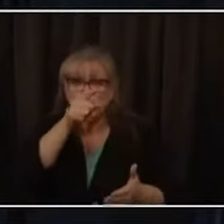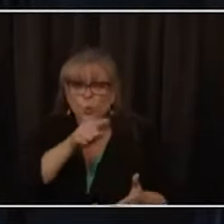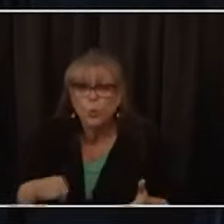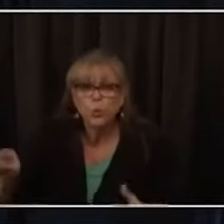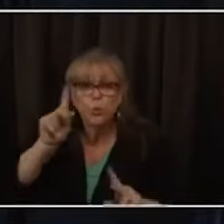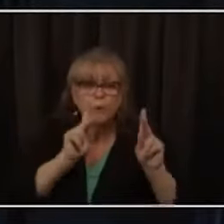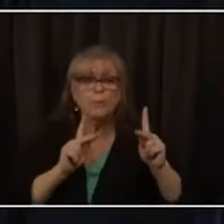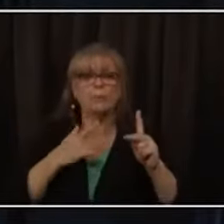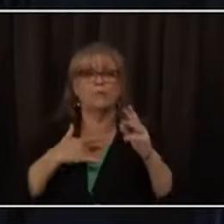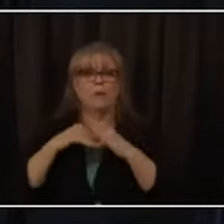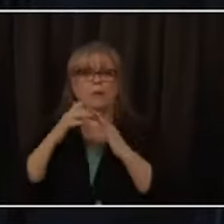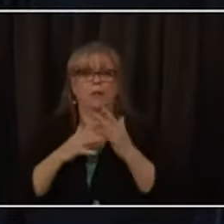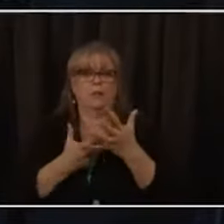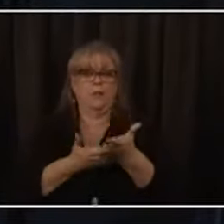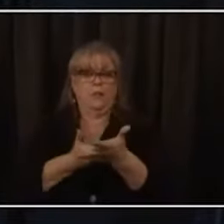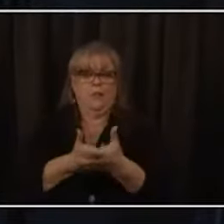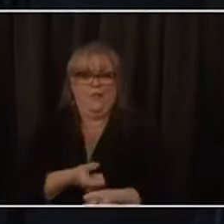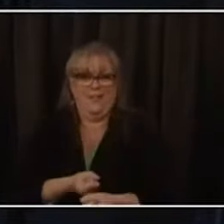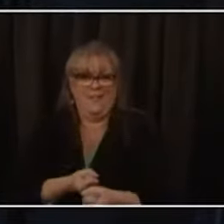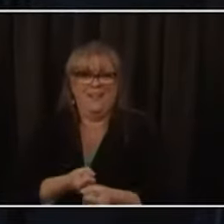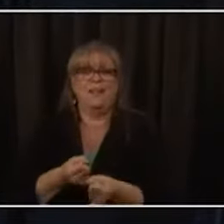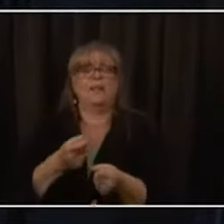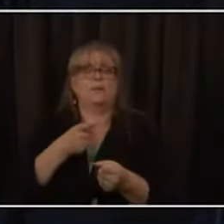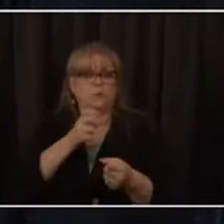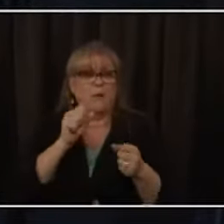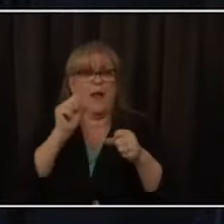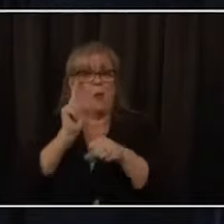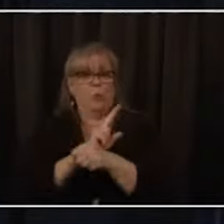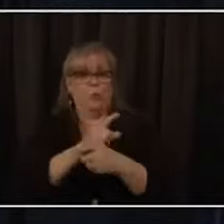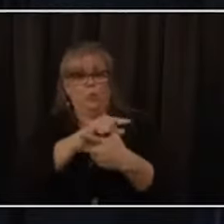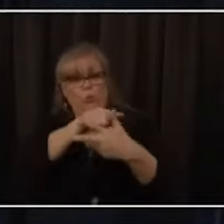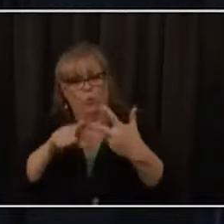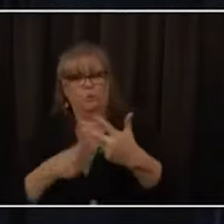vaccines. Governor, thank you.